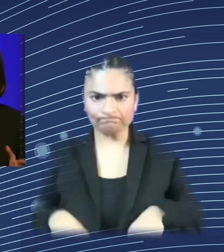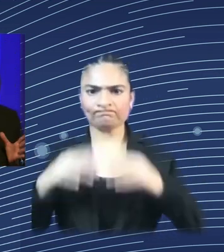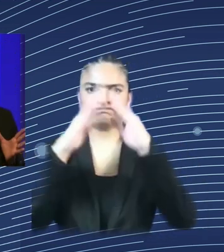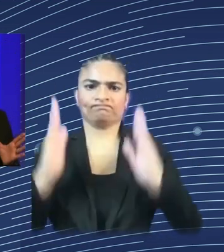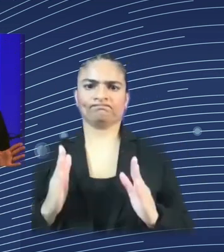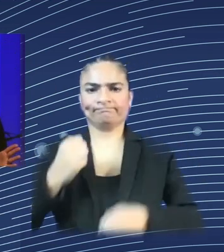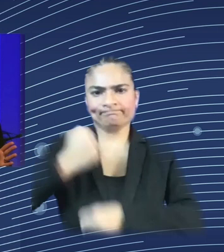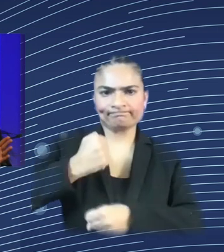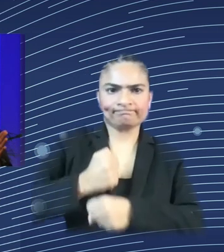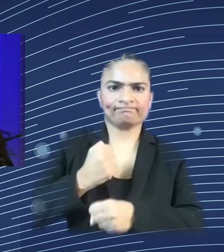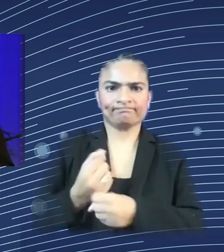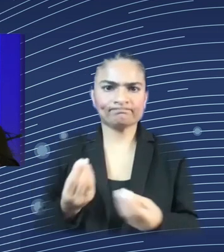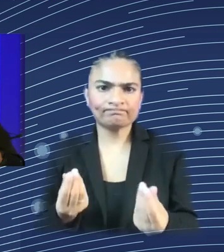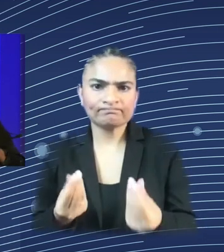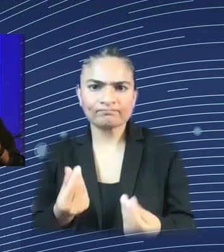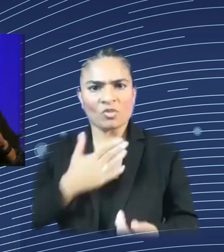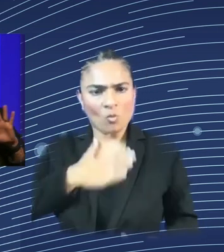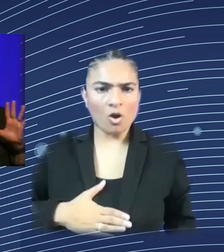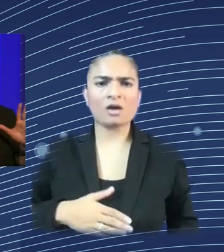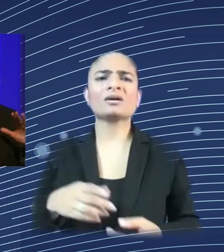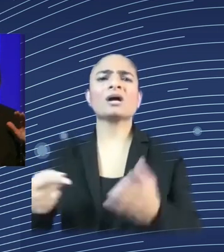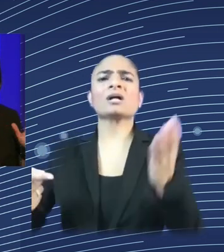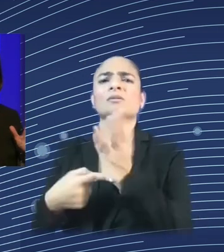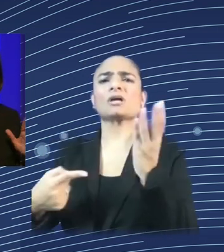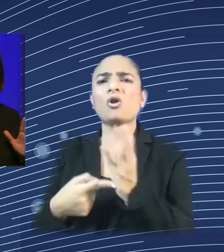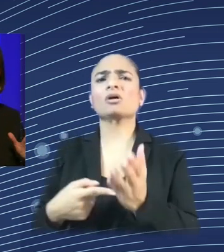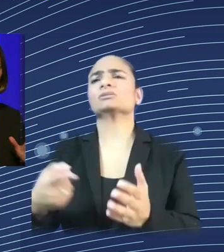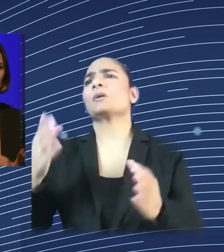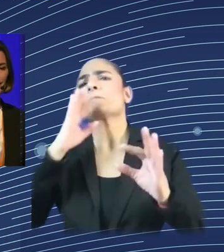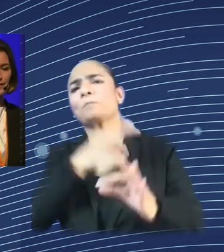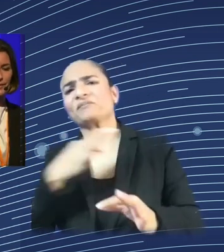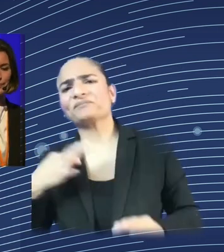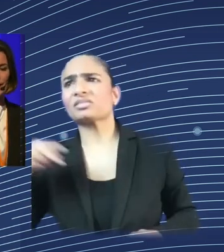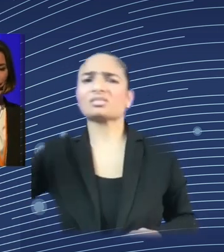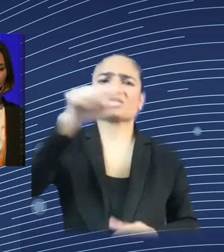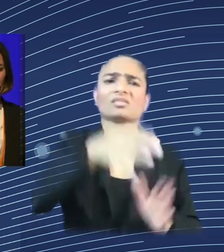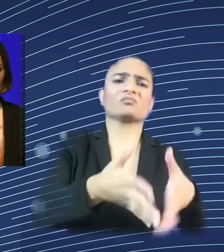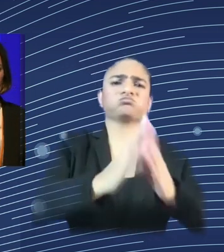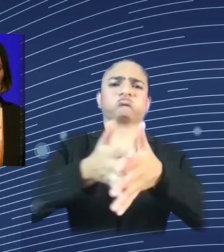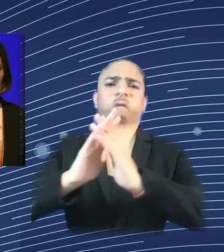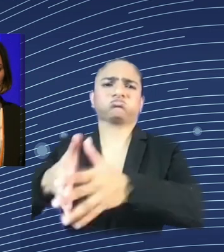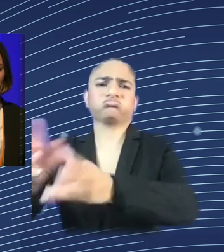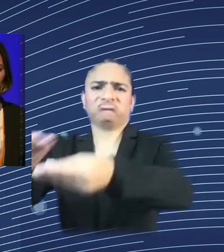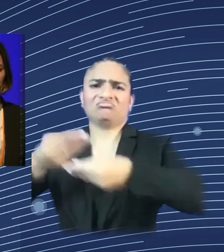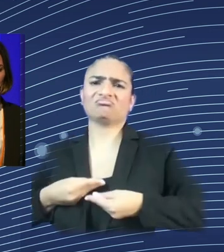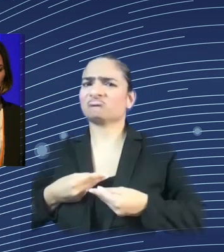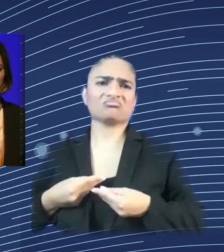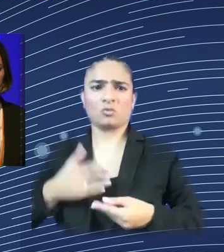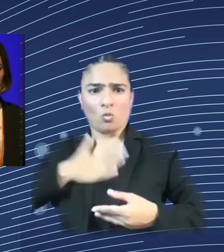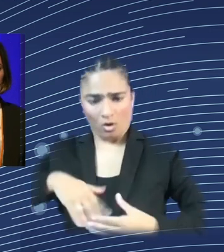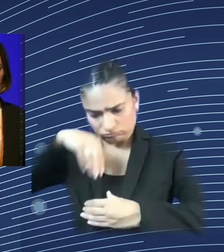prefer AI tools which operate on a broader databases, and they